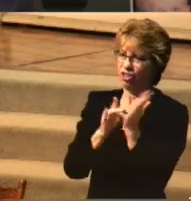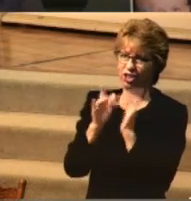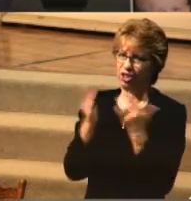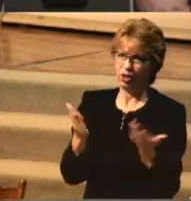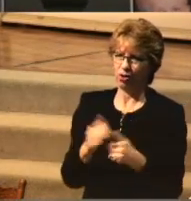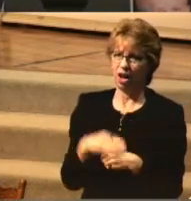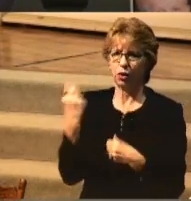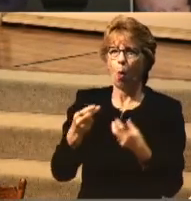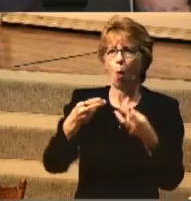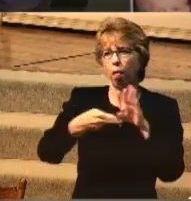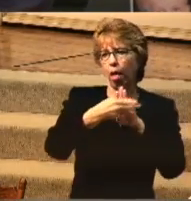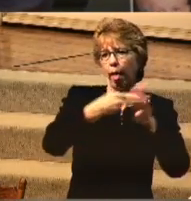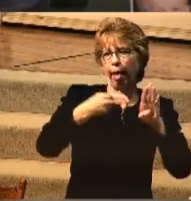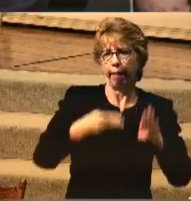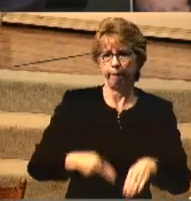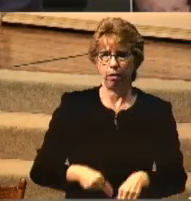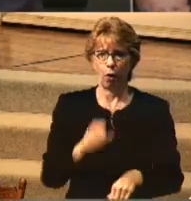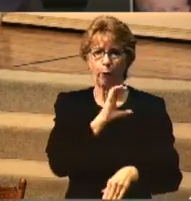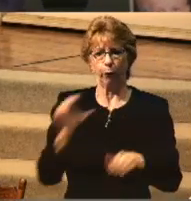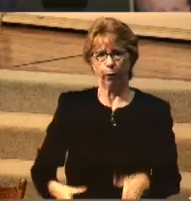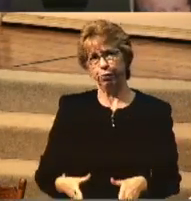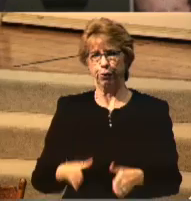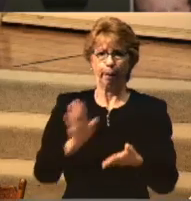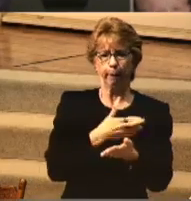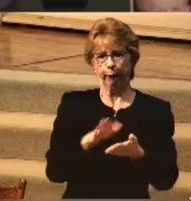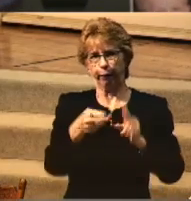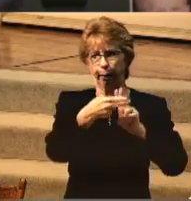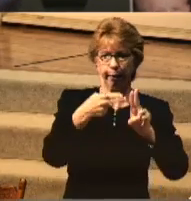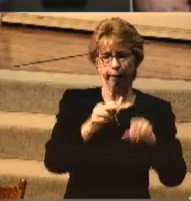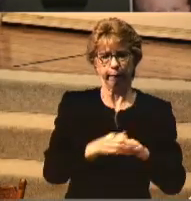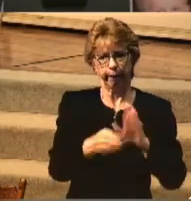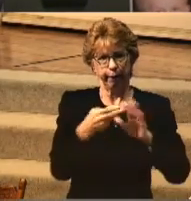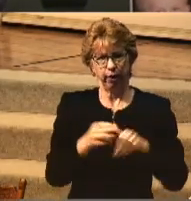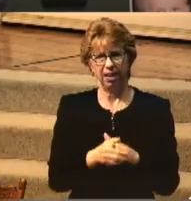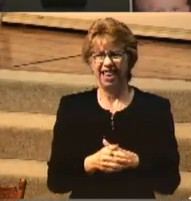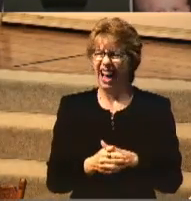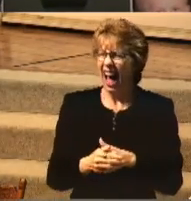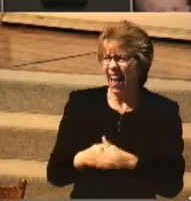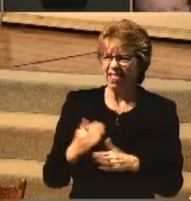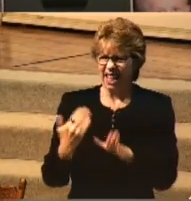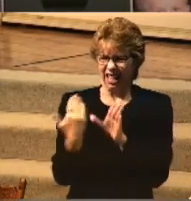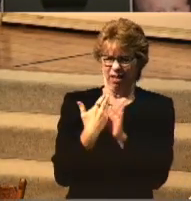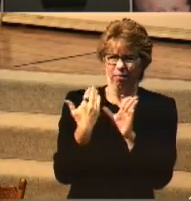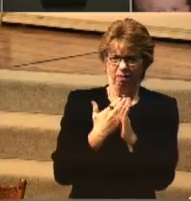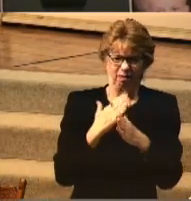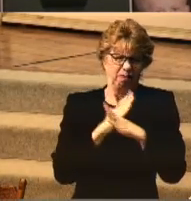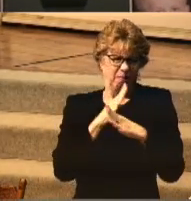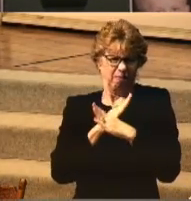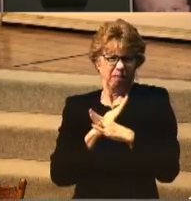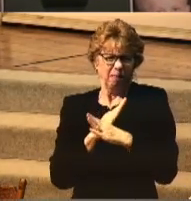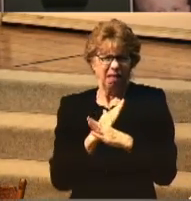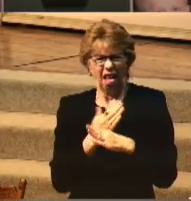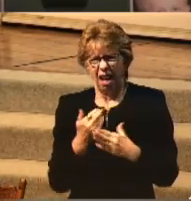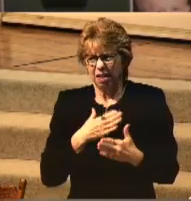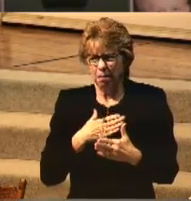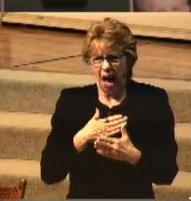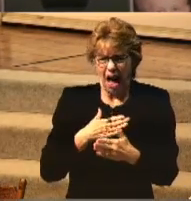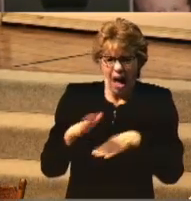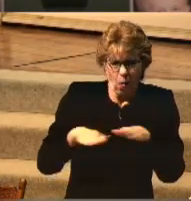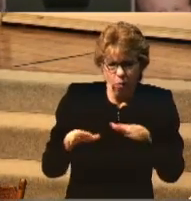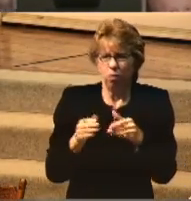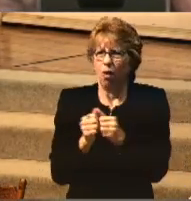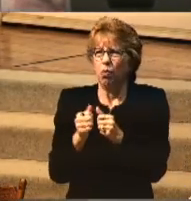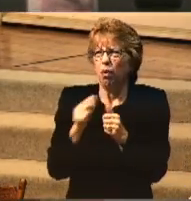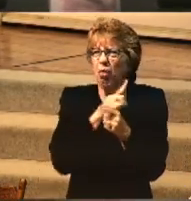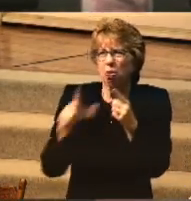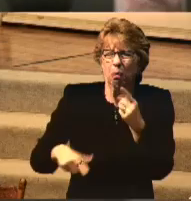And I really feel like it hinders my relationship, my walk, and my fellowship with the Lord. And so that being the case, I just